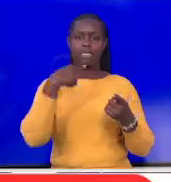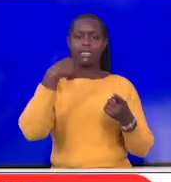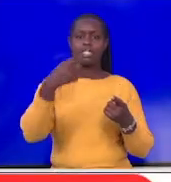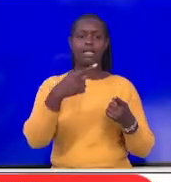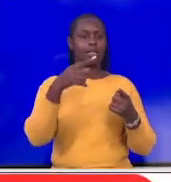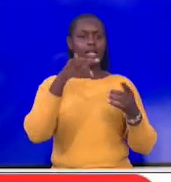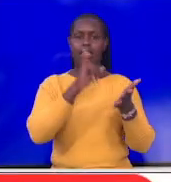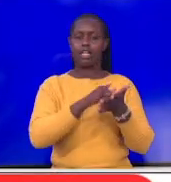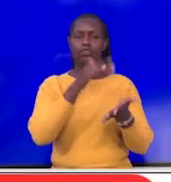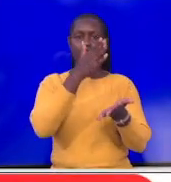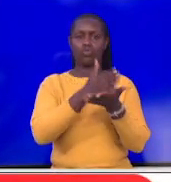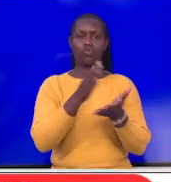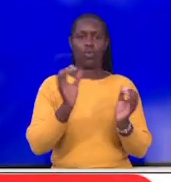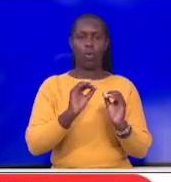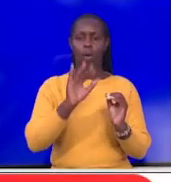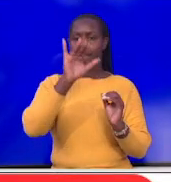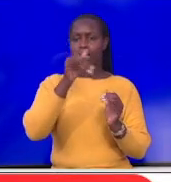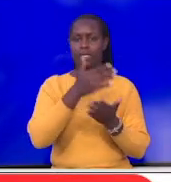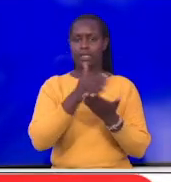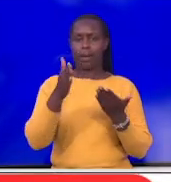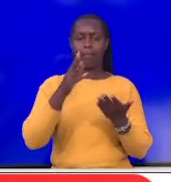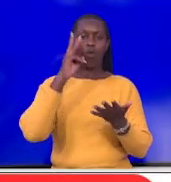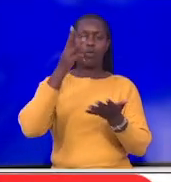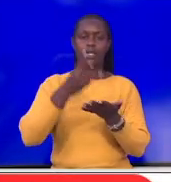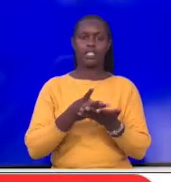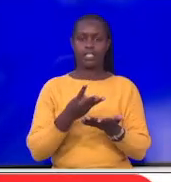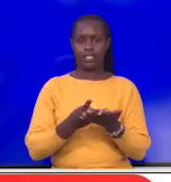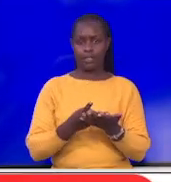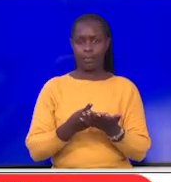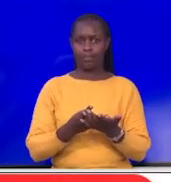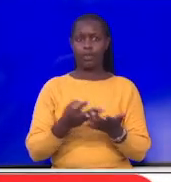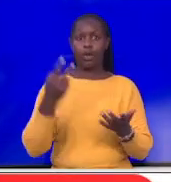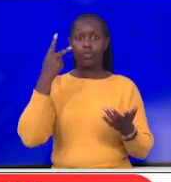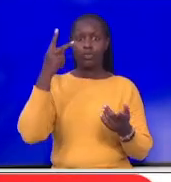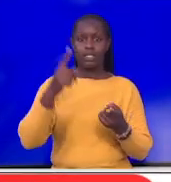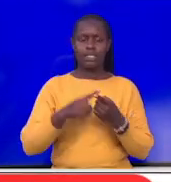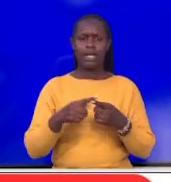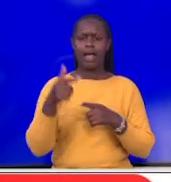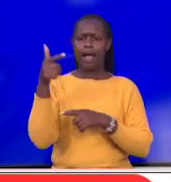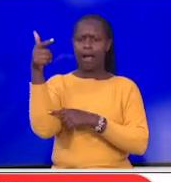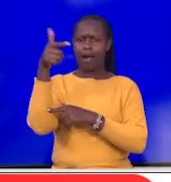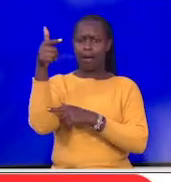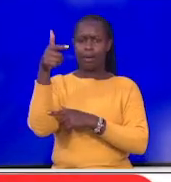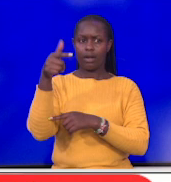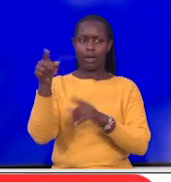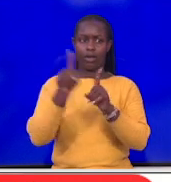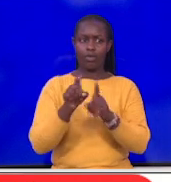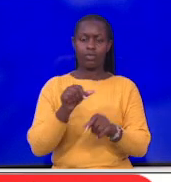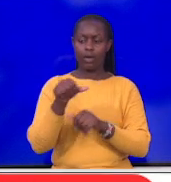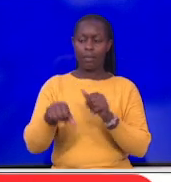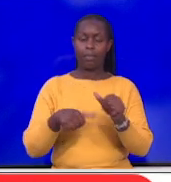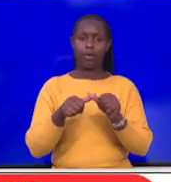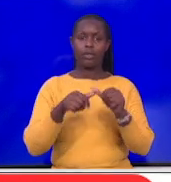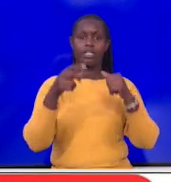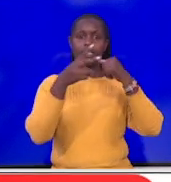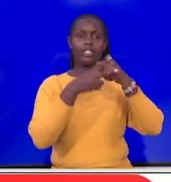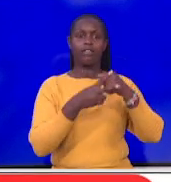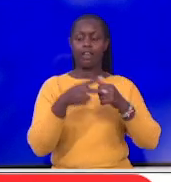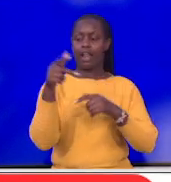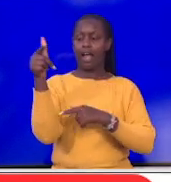witnesses. I shared even the possible camera angles. There were approximately 7 cameras